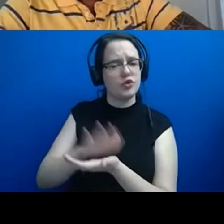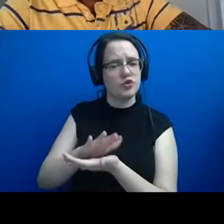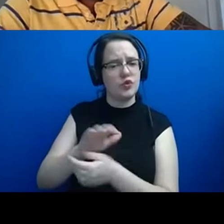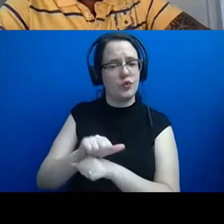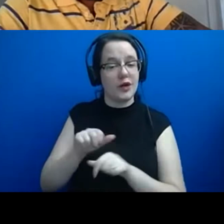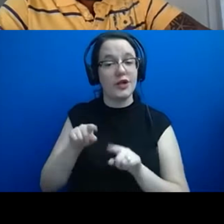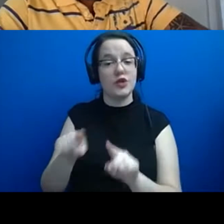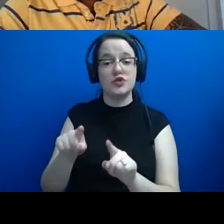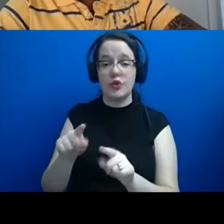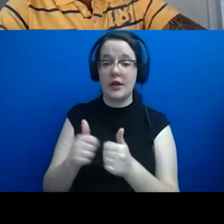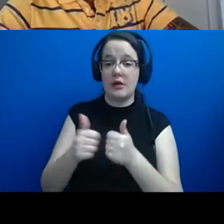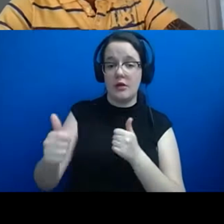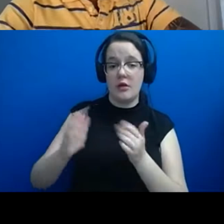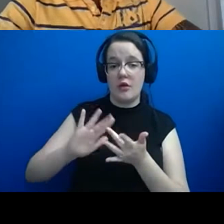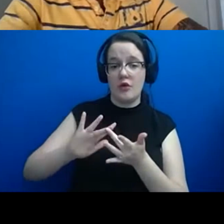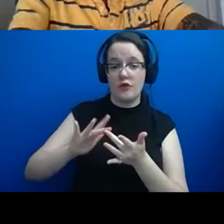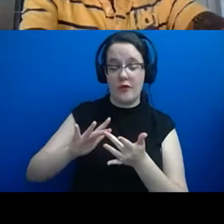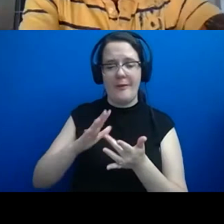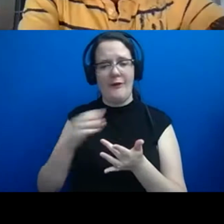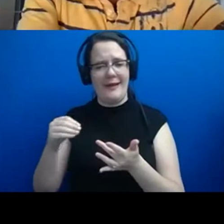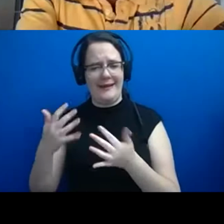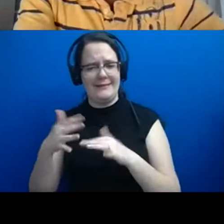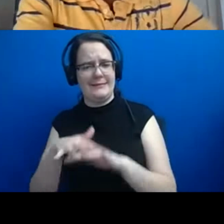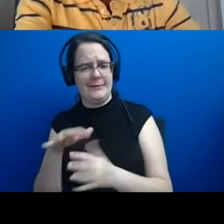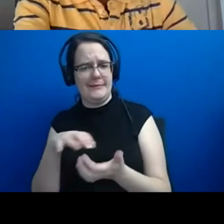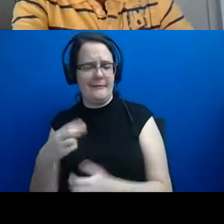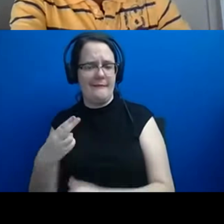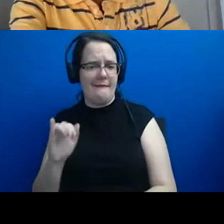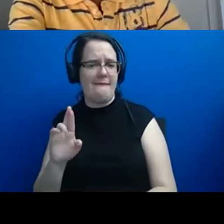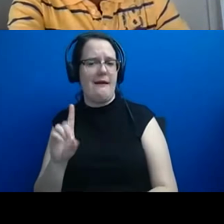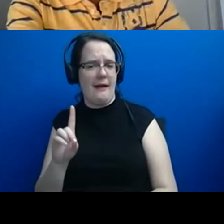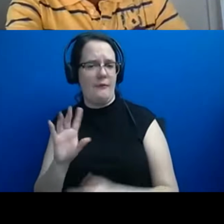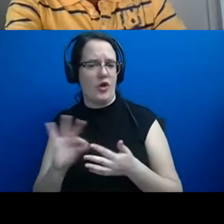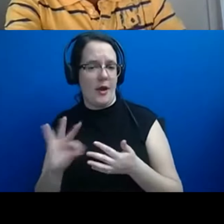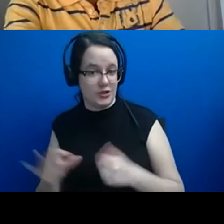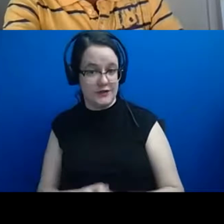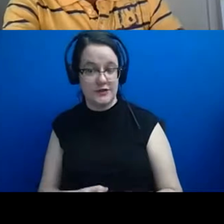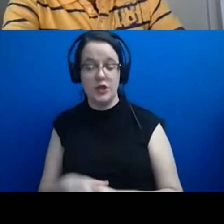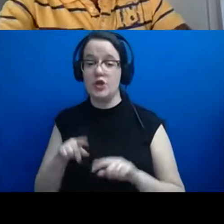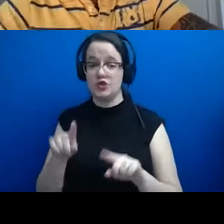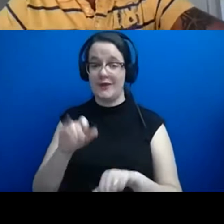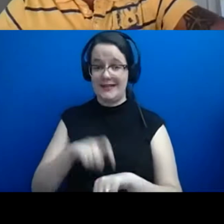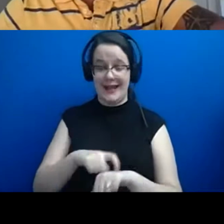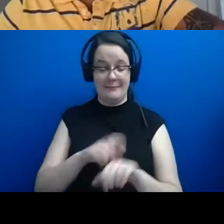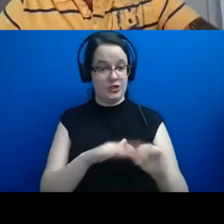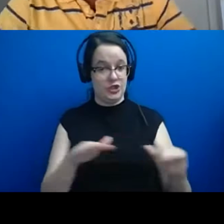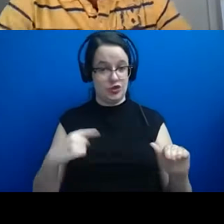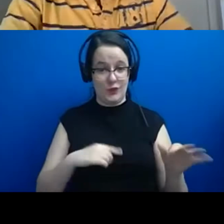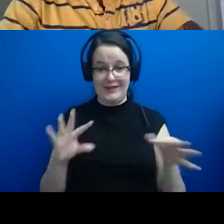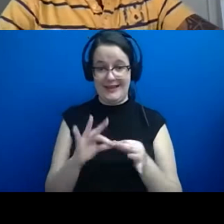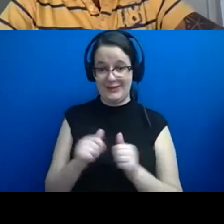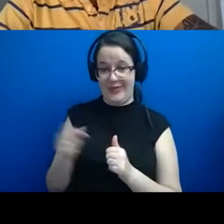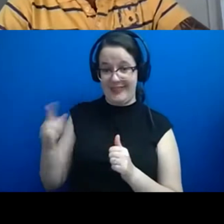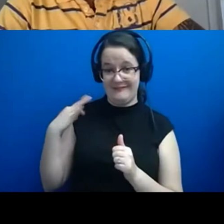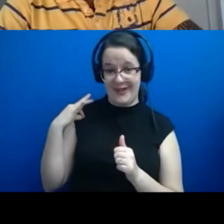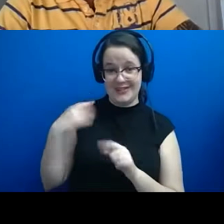and hybrid options. And so during this time period, we connected children with volunteers from local colleges, so such as